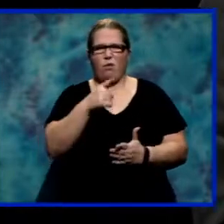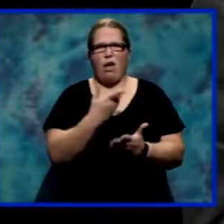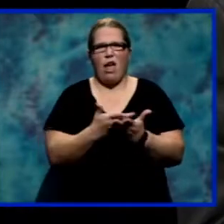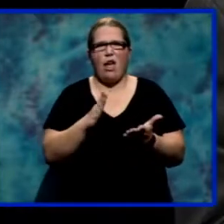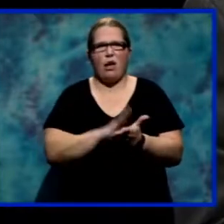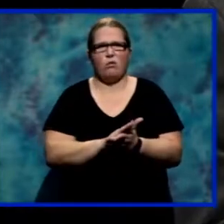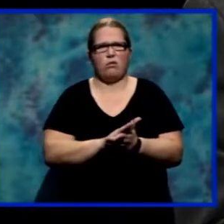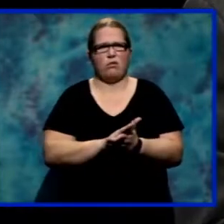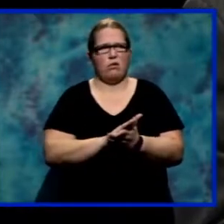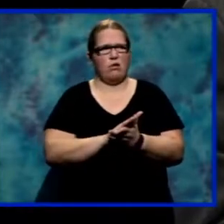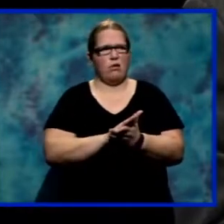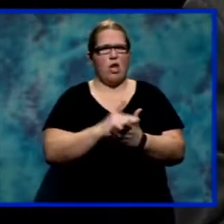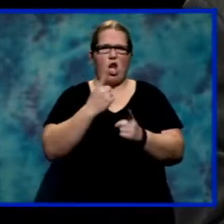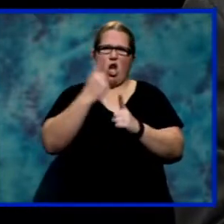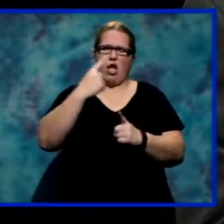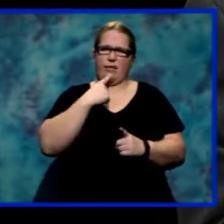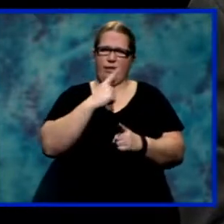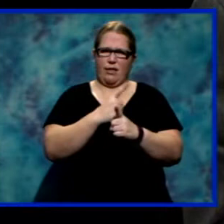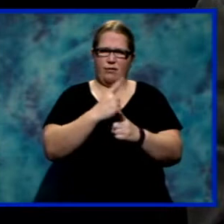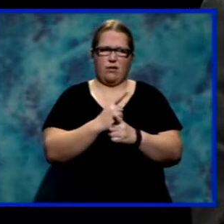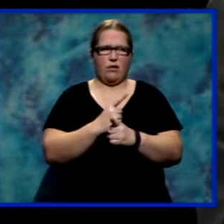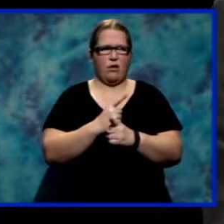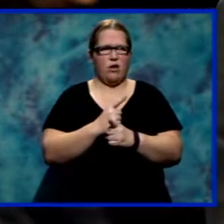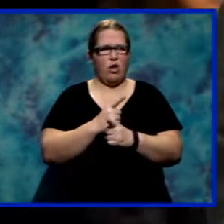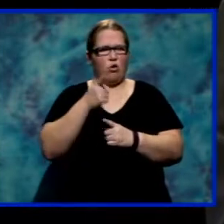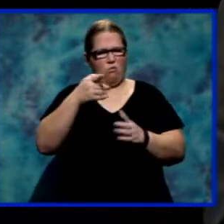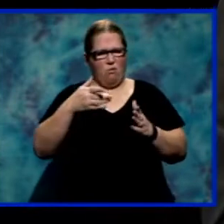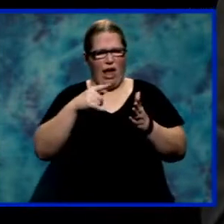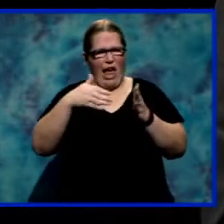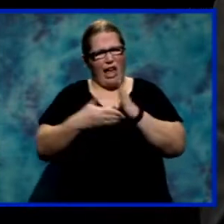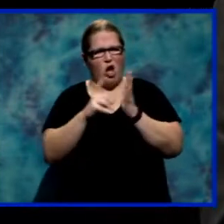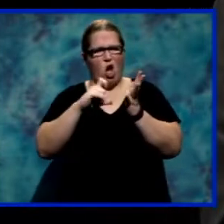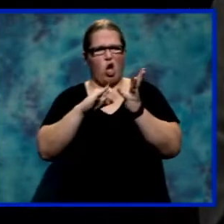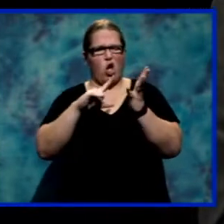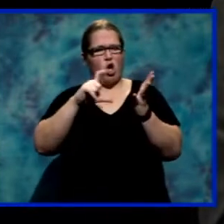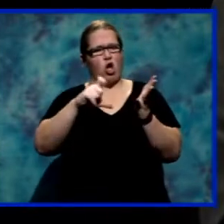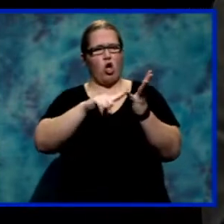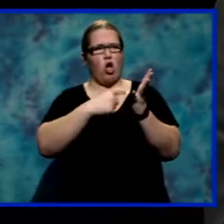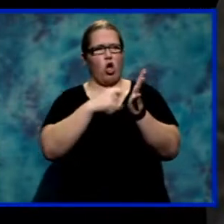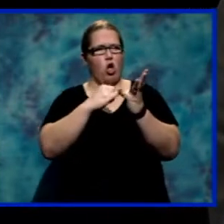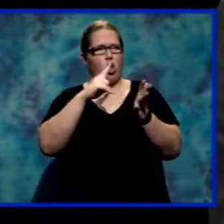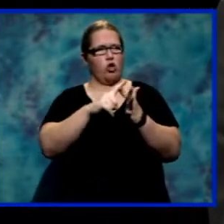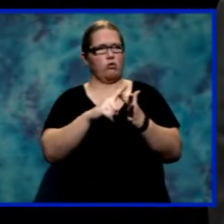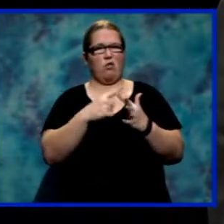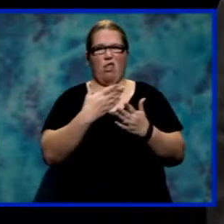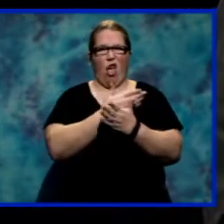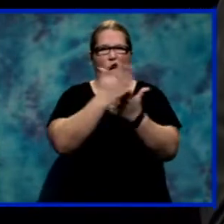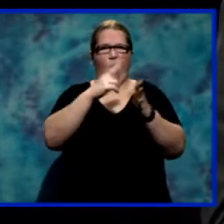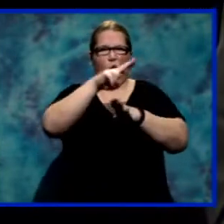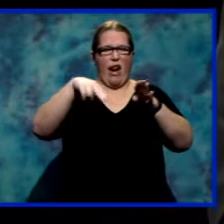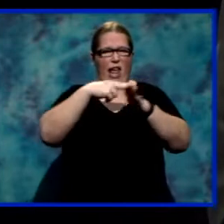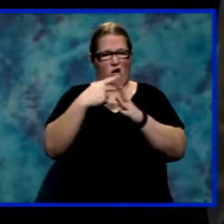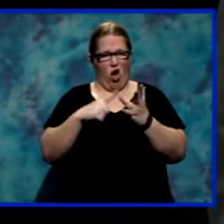In tithes and offerings, God said, you are under a curse. Wow, the whole nation's of